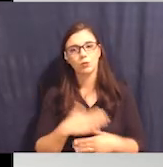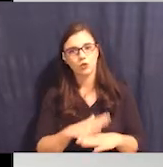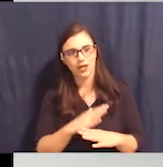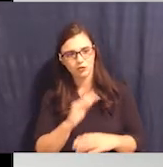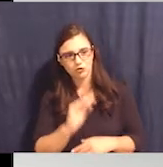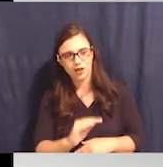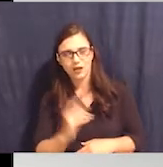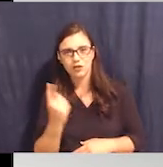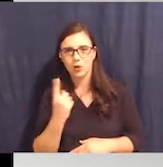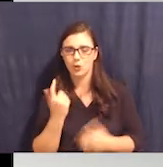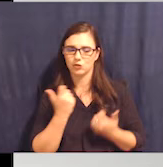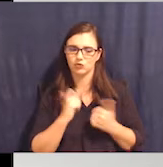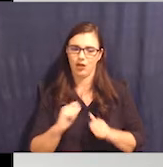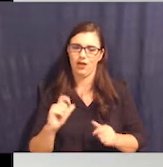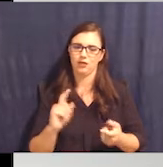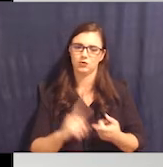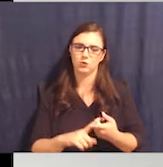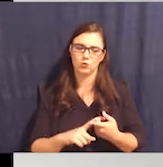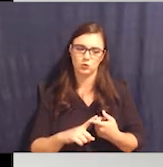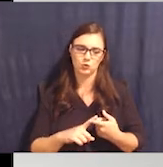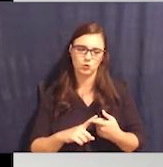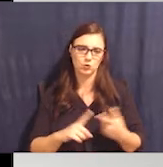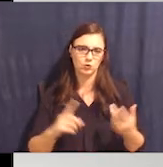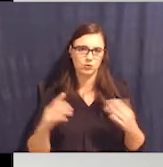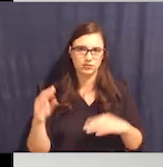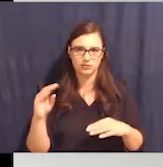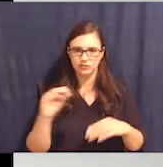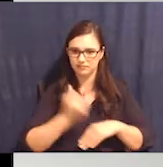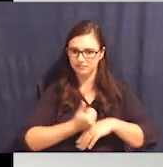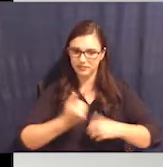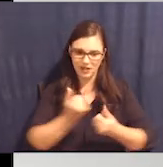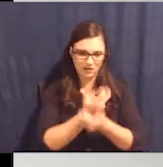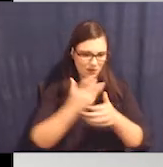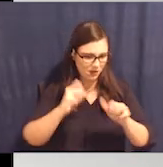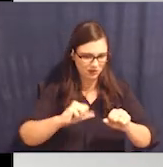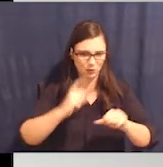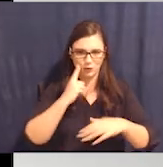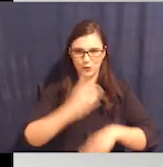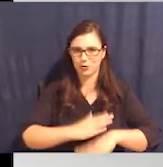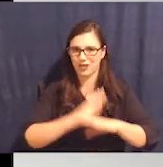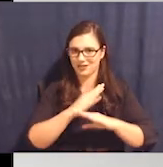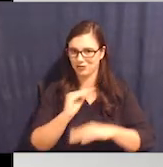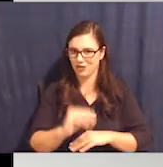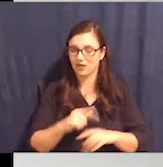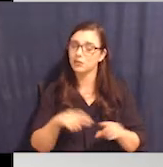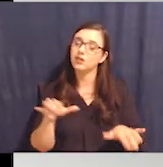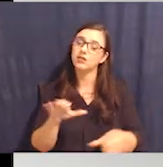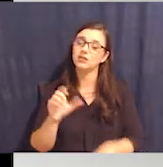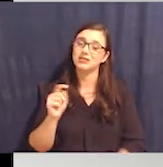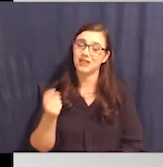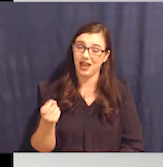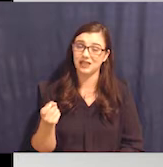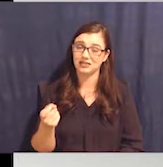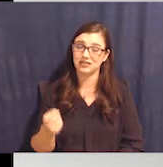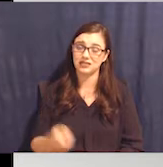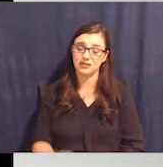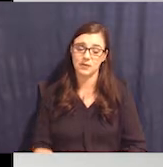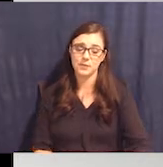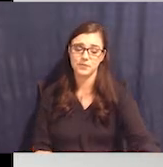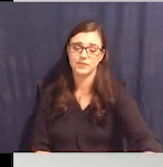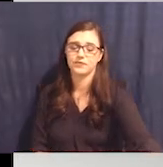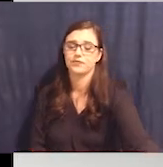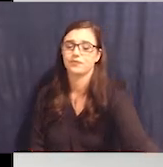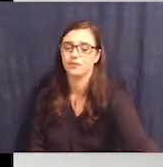you want to protect your child. You're always trying to put together everything you can to protect your child. But when you're doing your taxes,